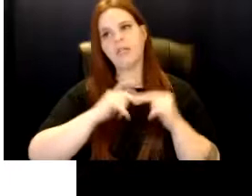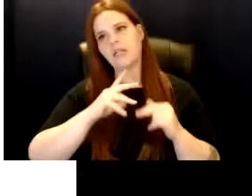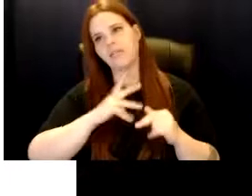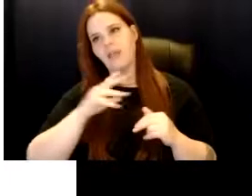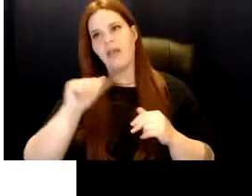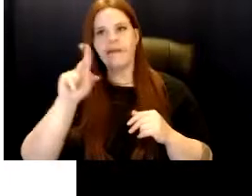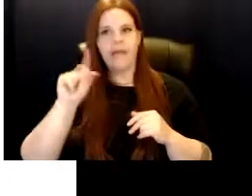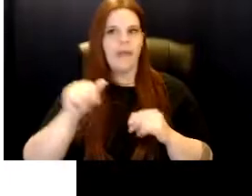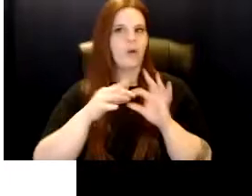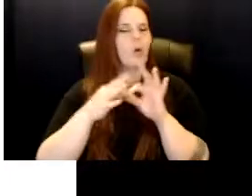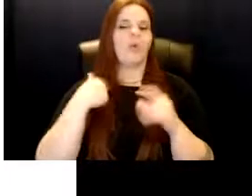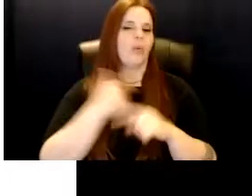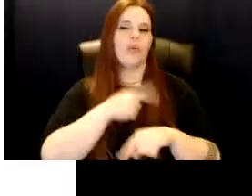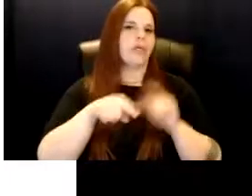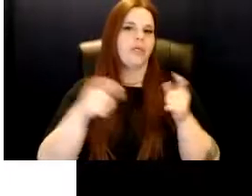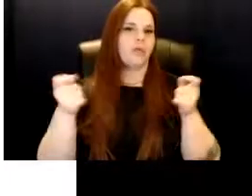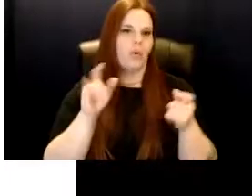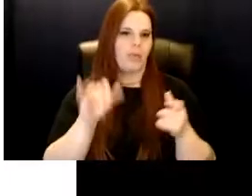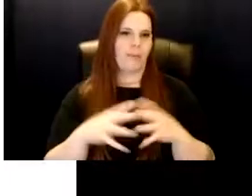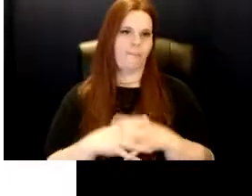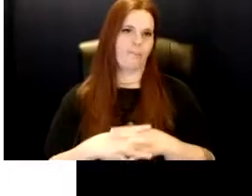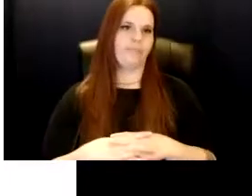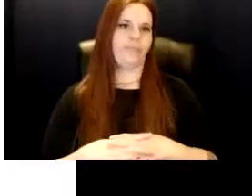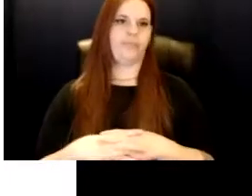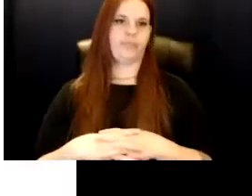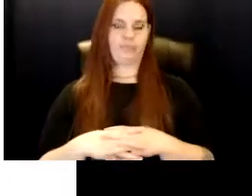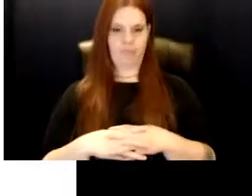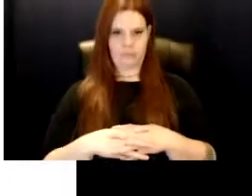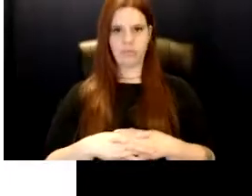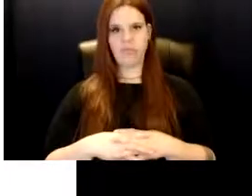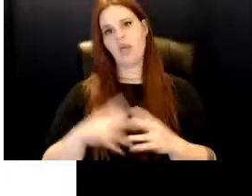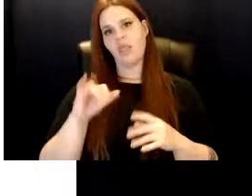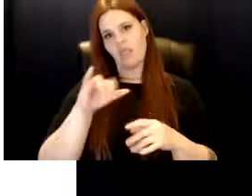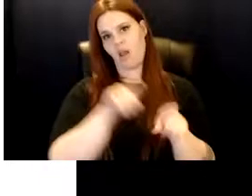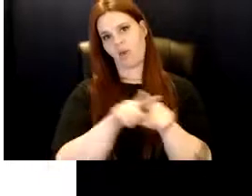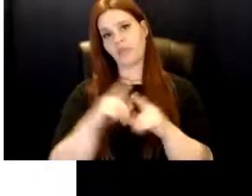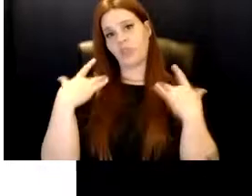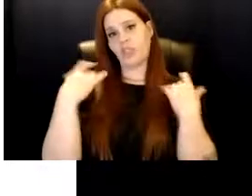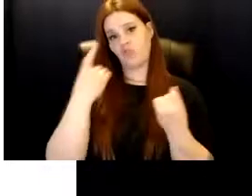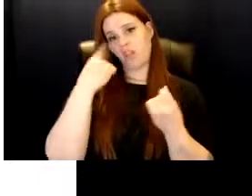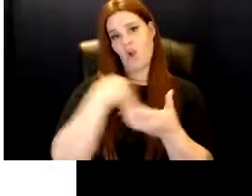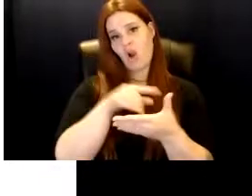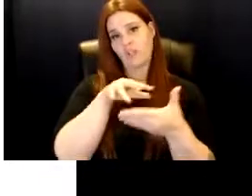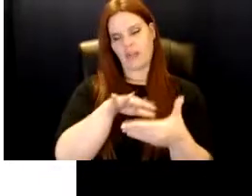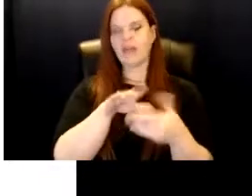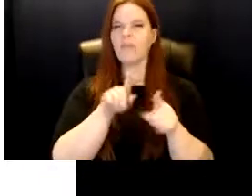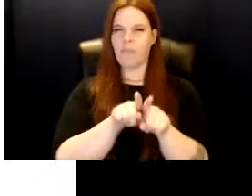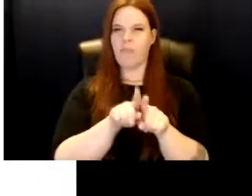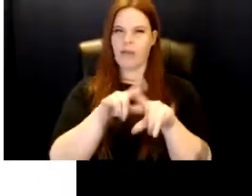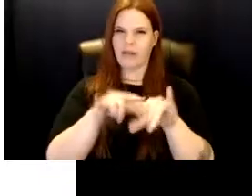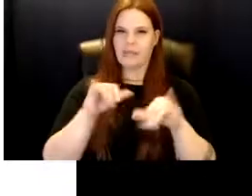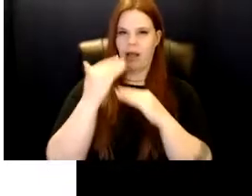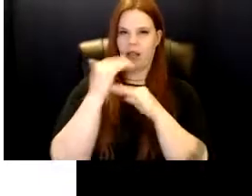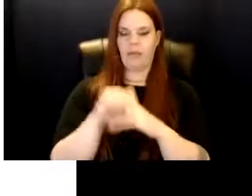coordinator. We couldn't control that. That also was a strength in the study, but it was also a limitation. We found